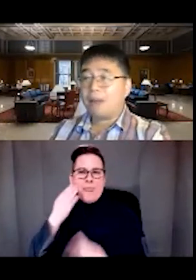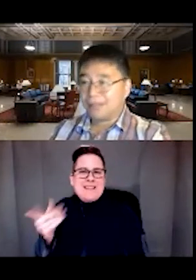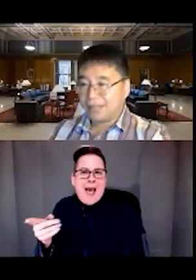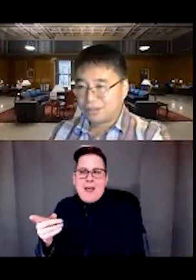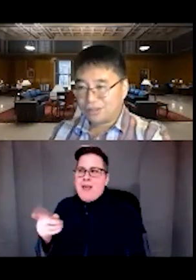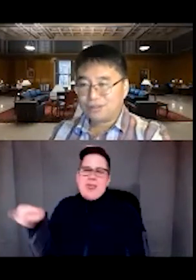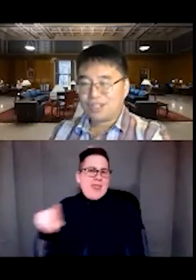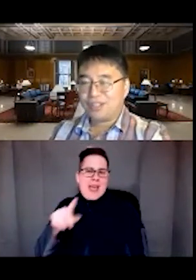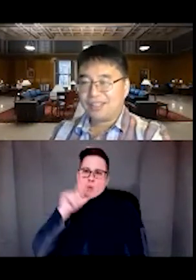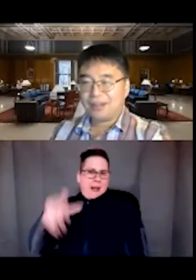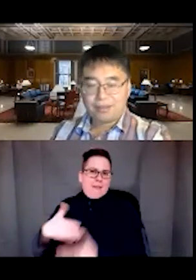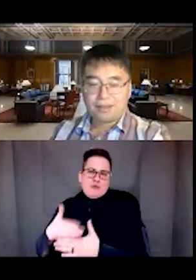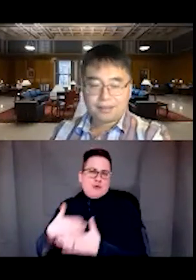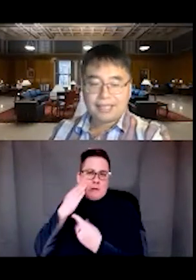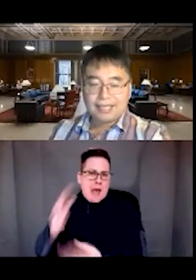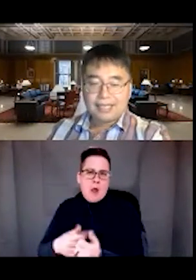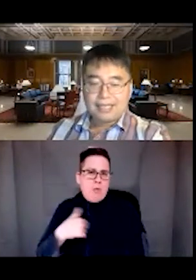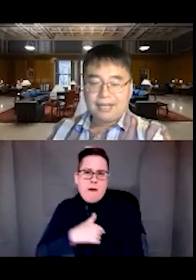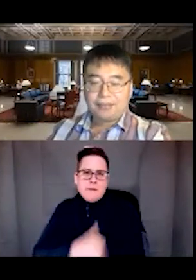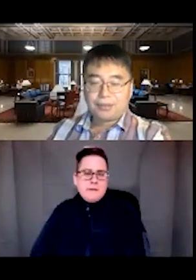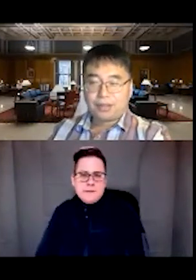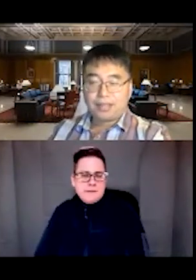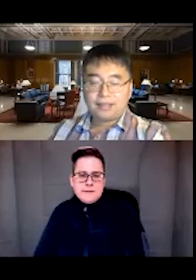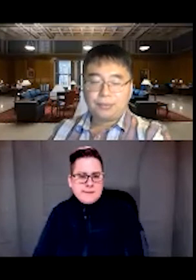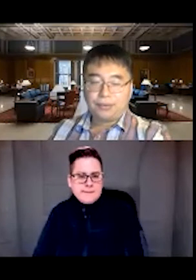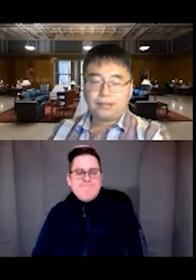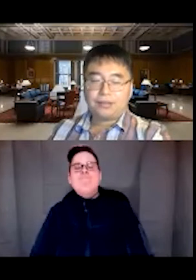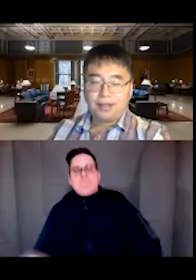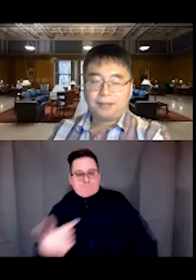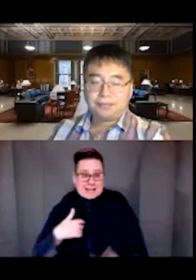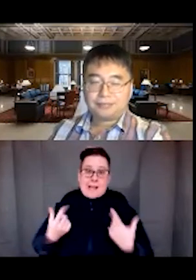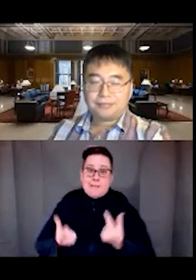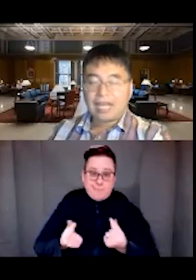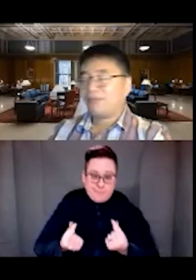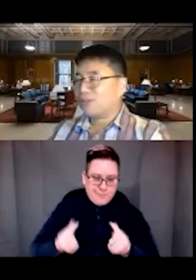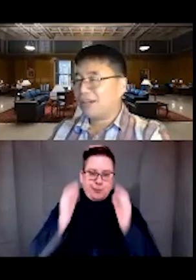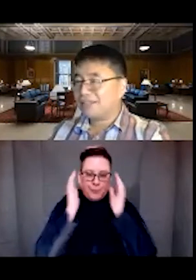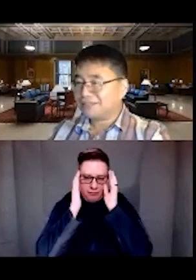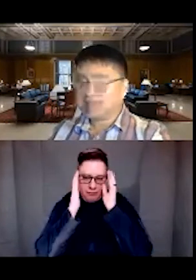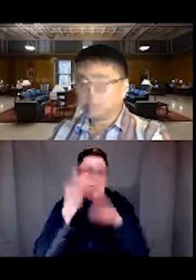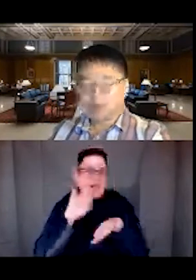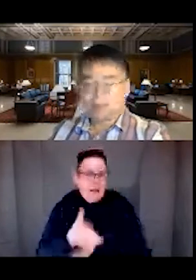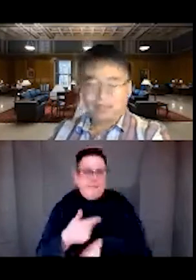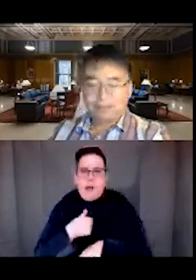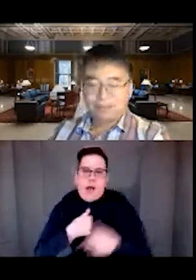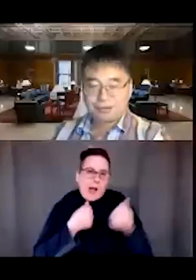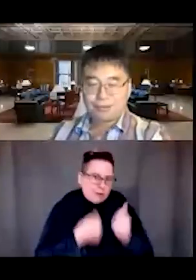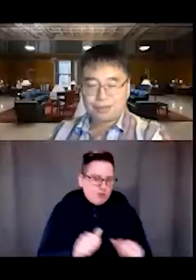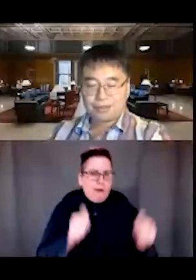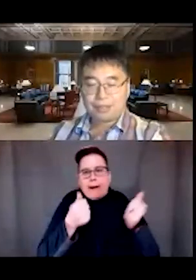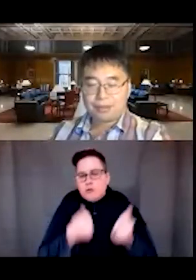no obligation to share the data with us. So what I did was, after trying, you know, several times to